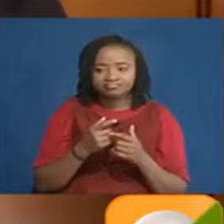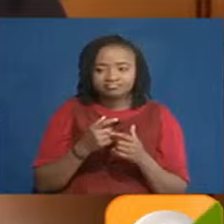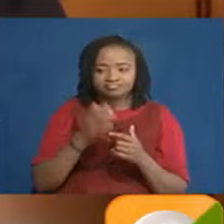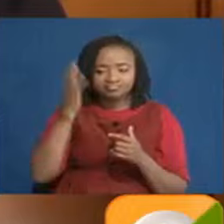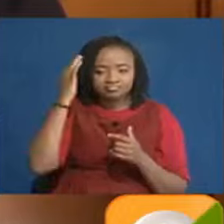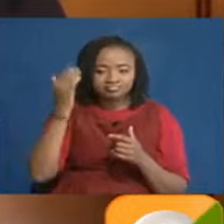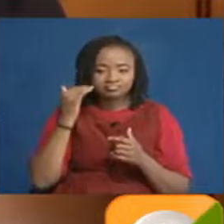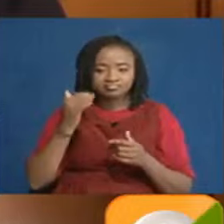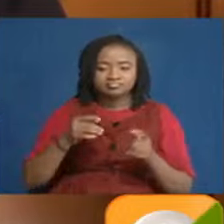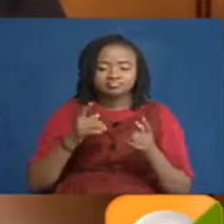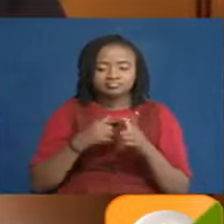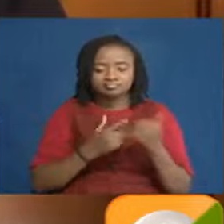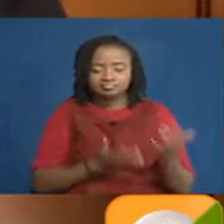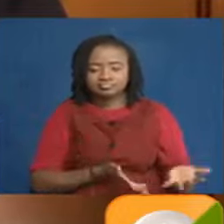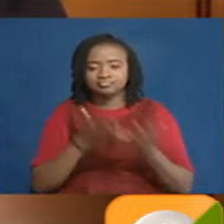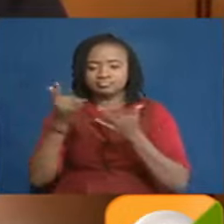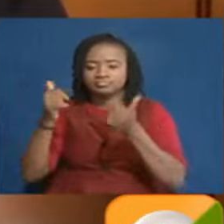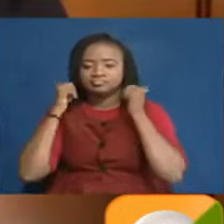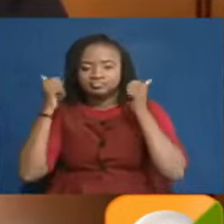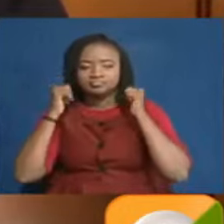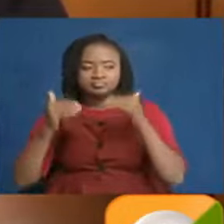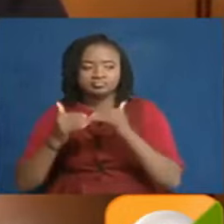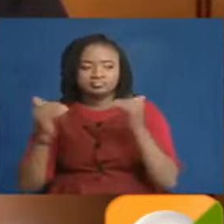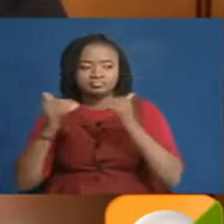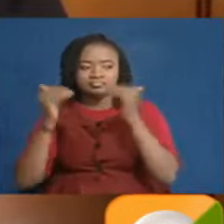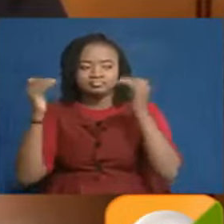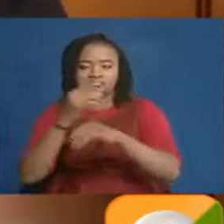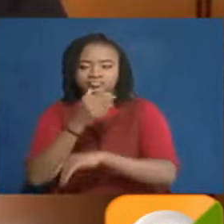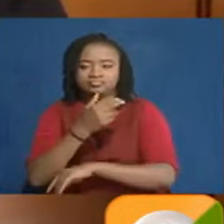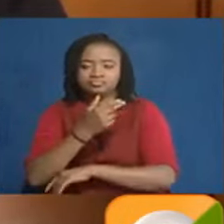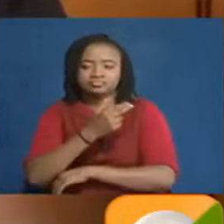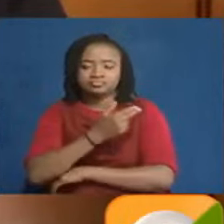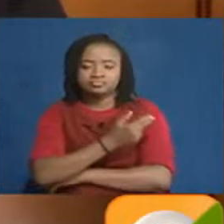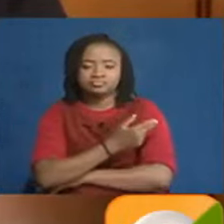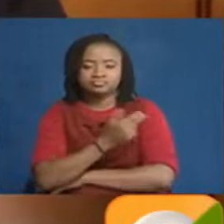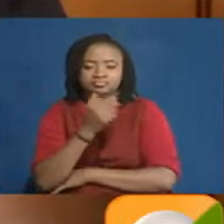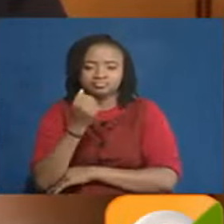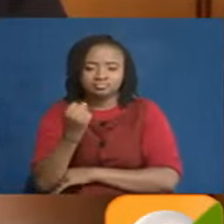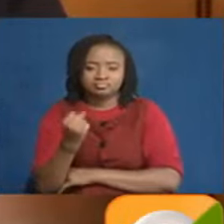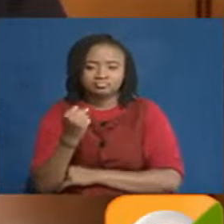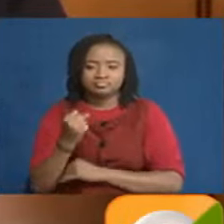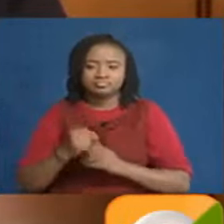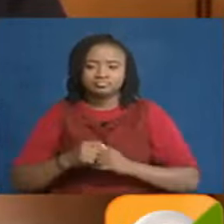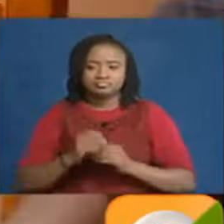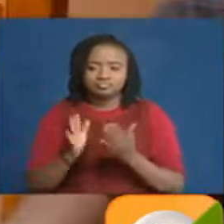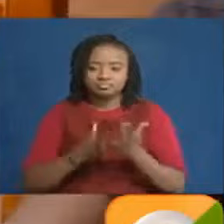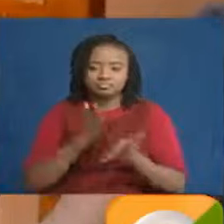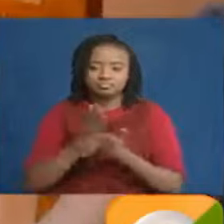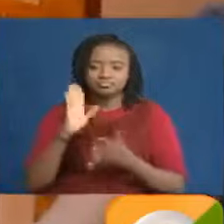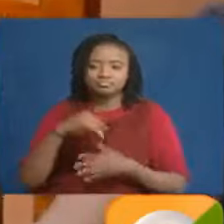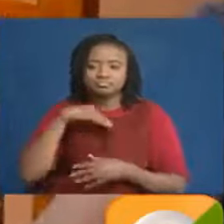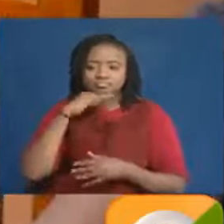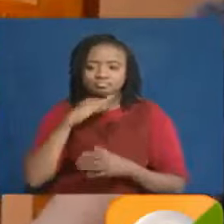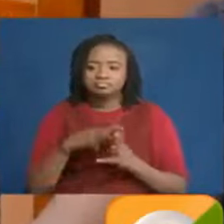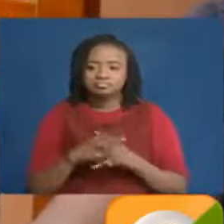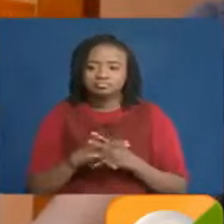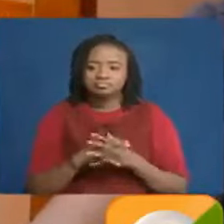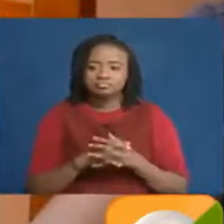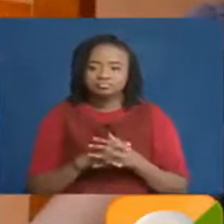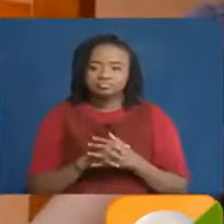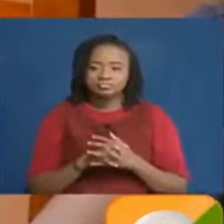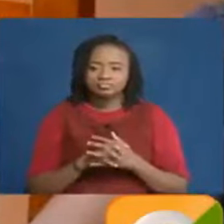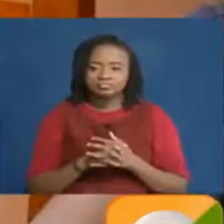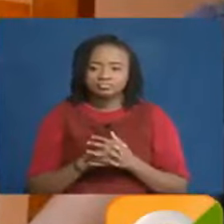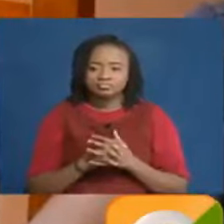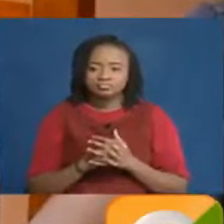her to Nyamira level 5, where she was confirmed dead on arrival. She sustained